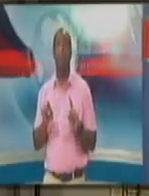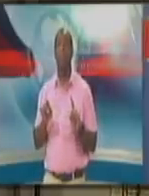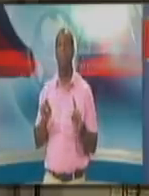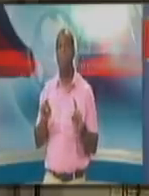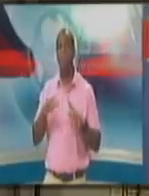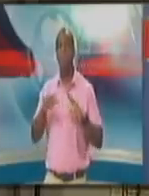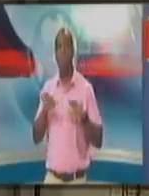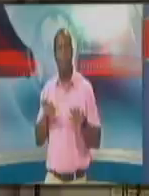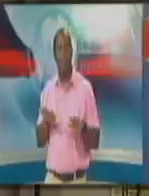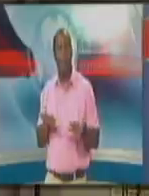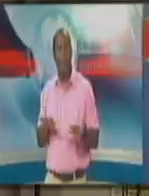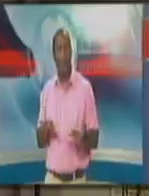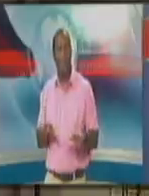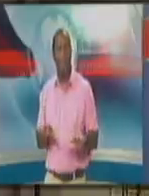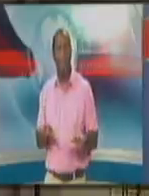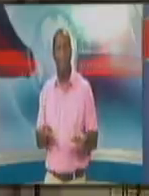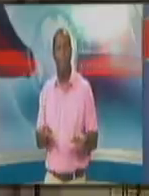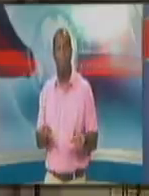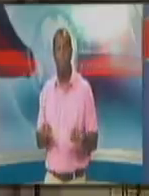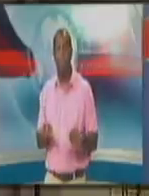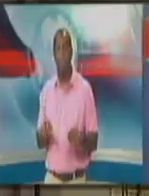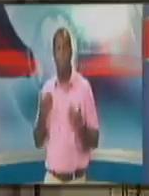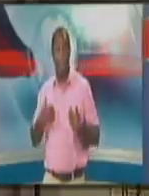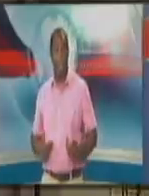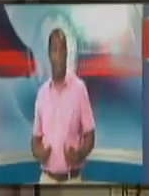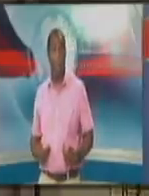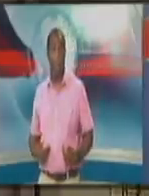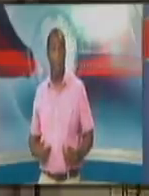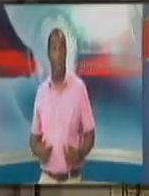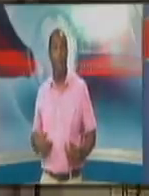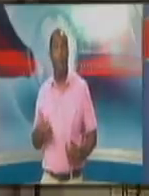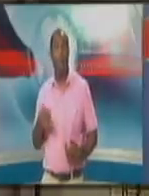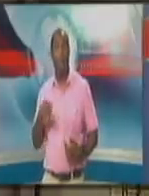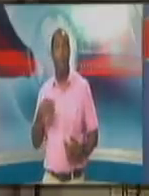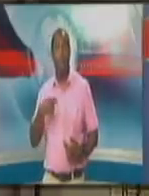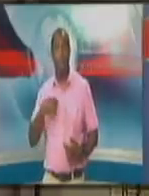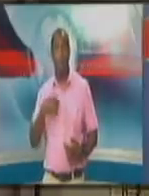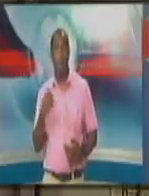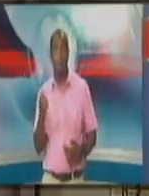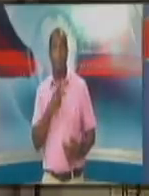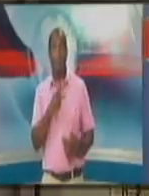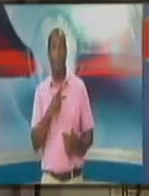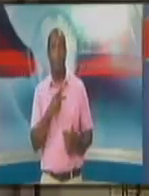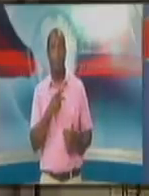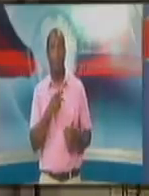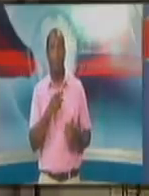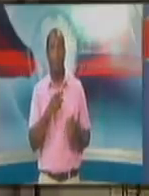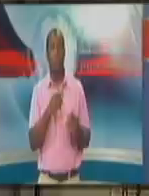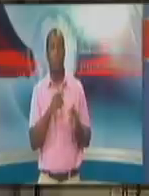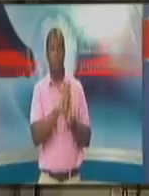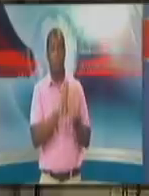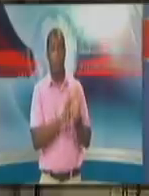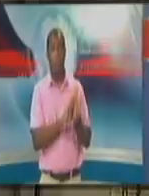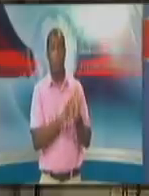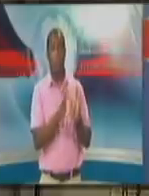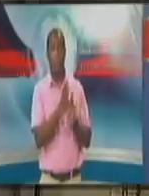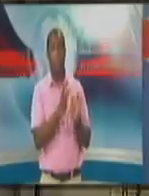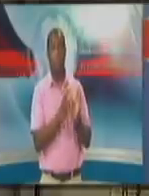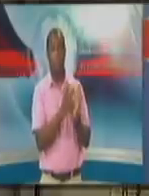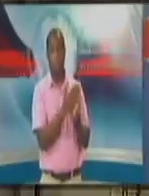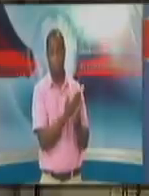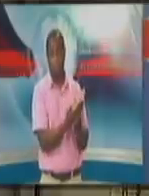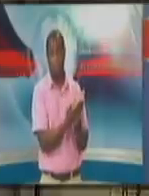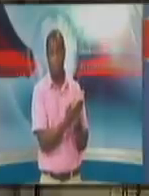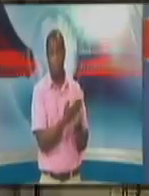found some solace back in the Bible, which I strayed away from. Now that I have some